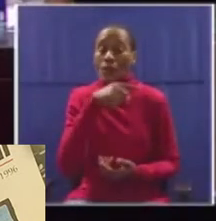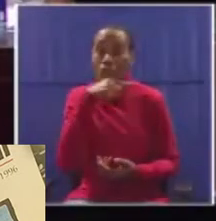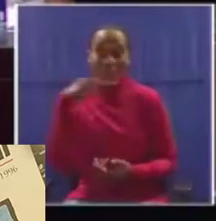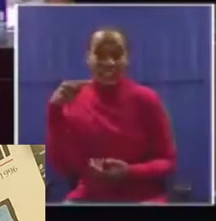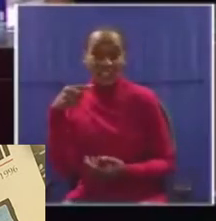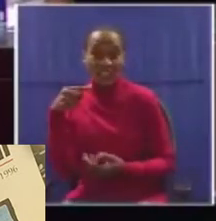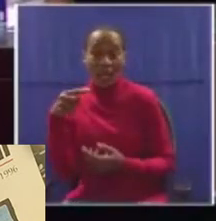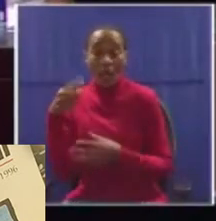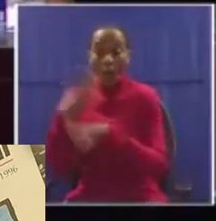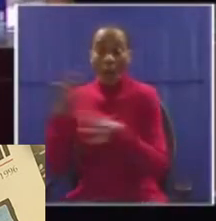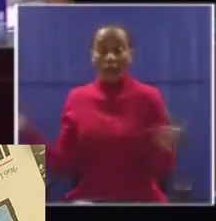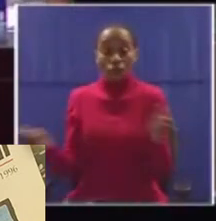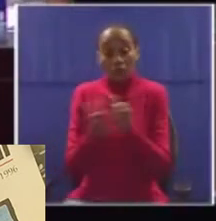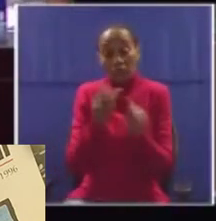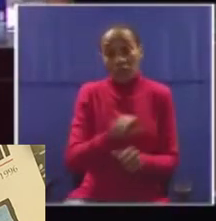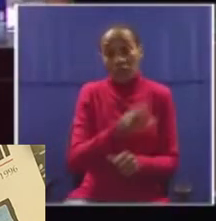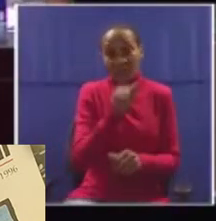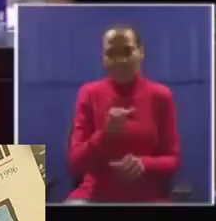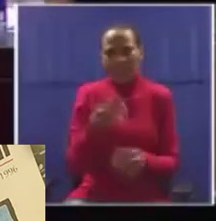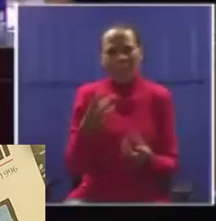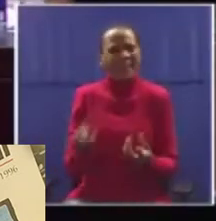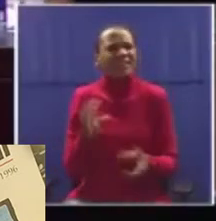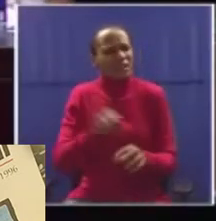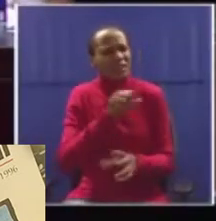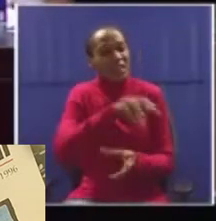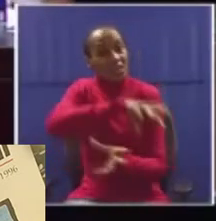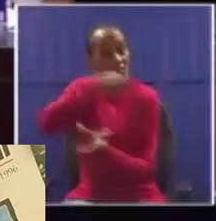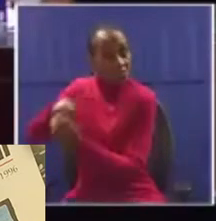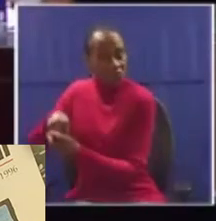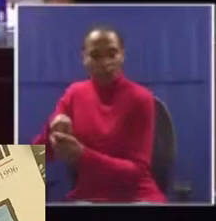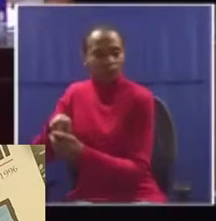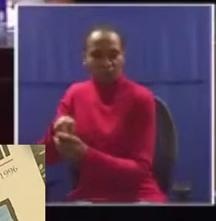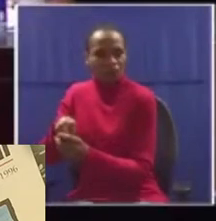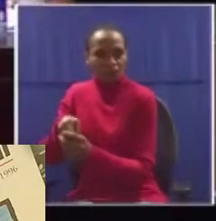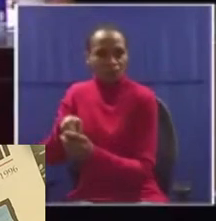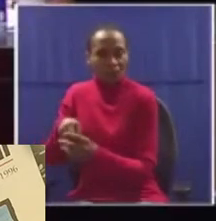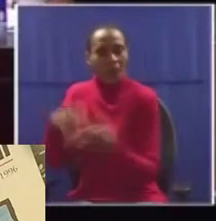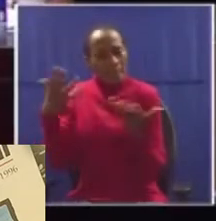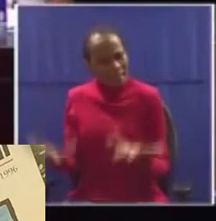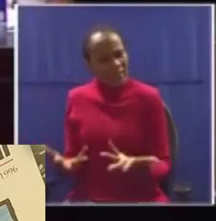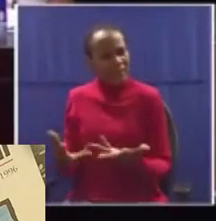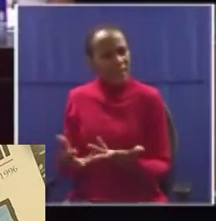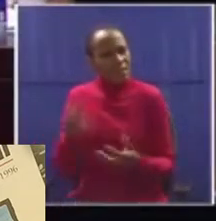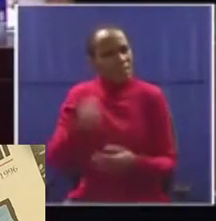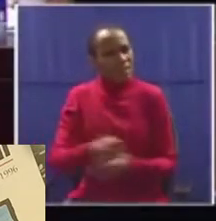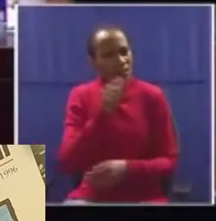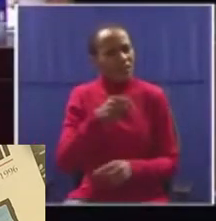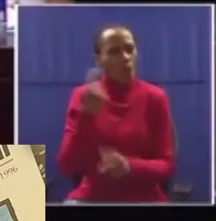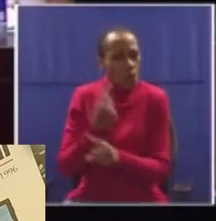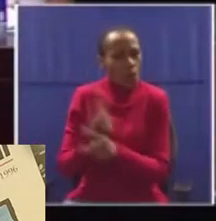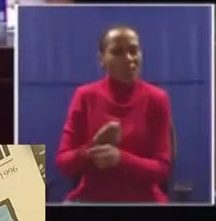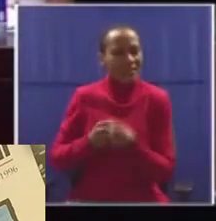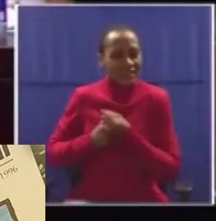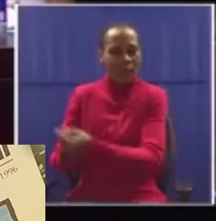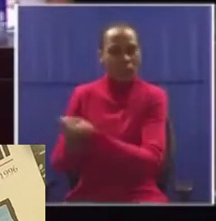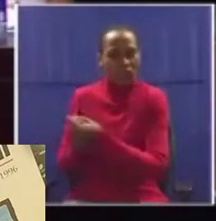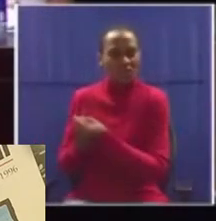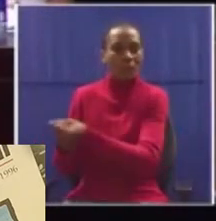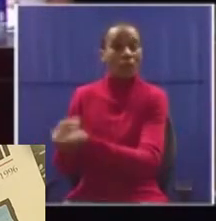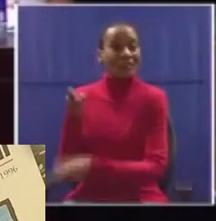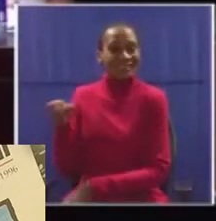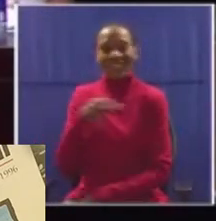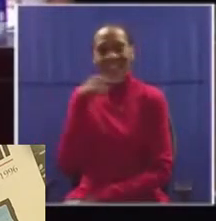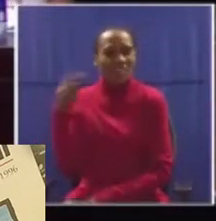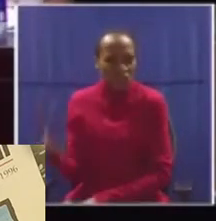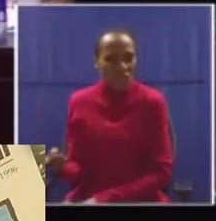although South Africa claims to be neutral in Russia's war on Ukraine it has demonstrated its active support for Russia by participating in